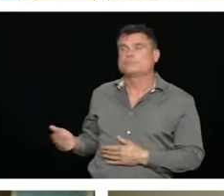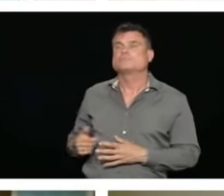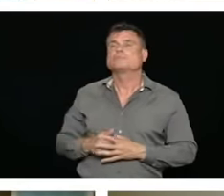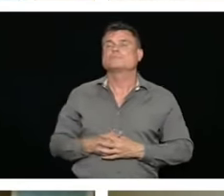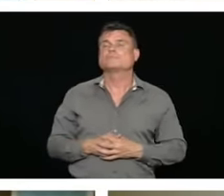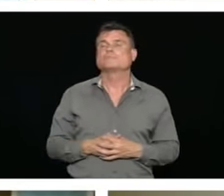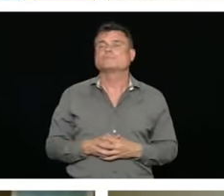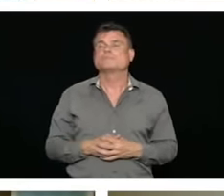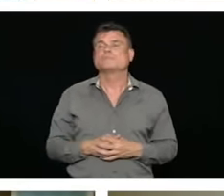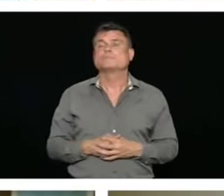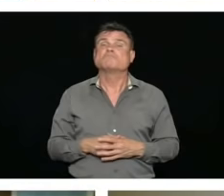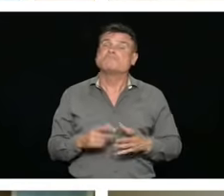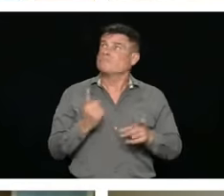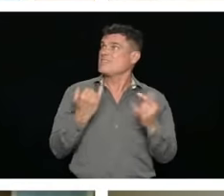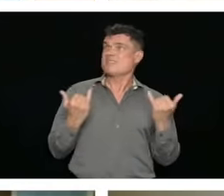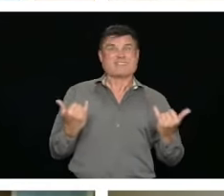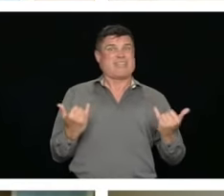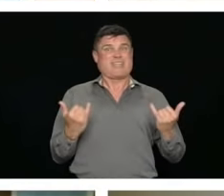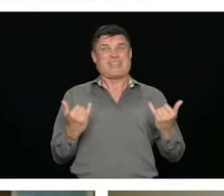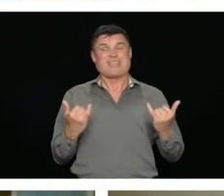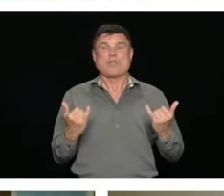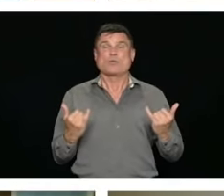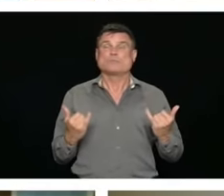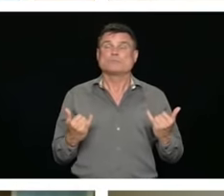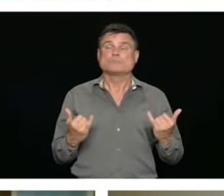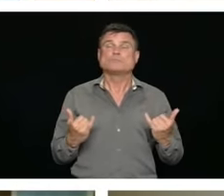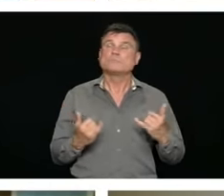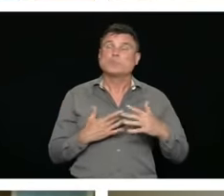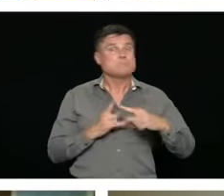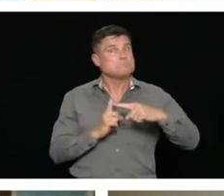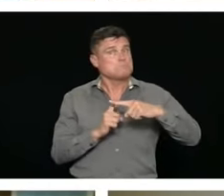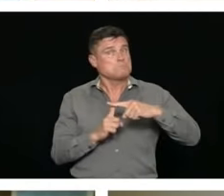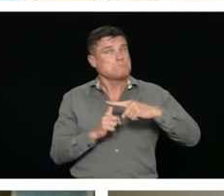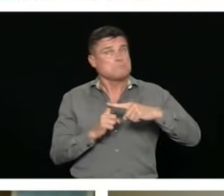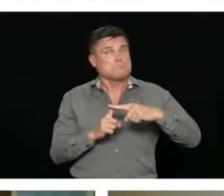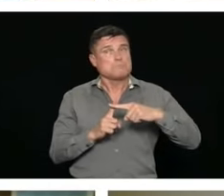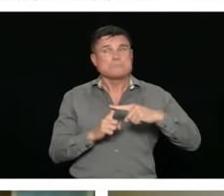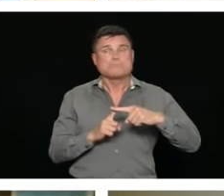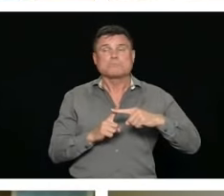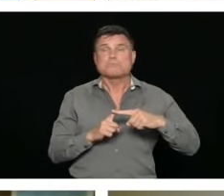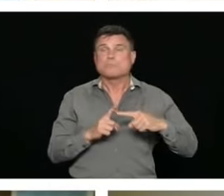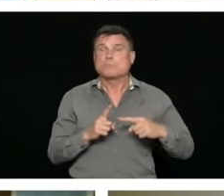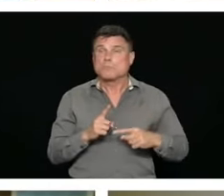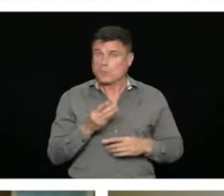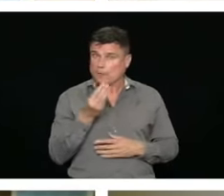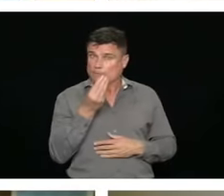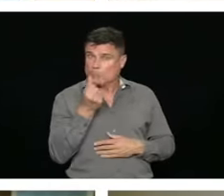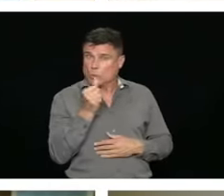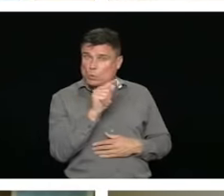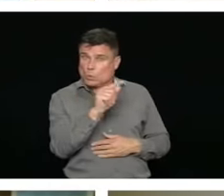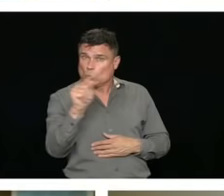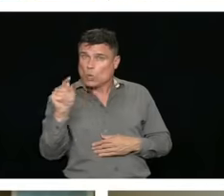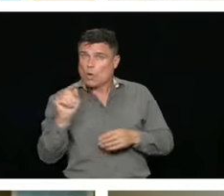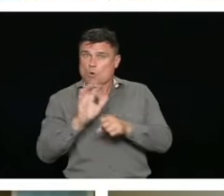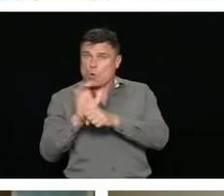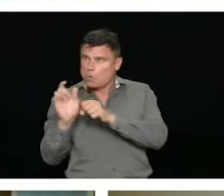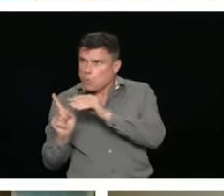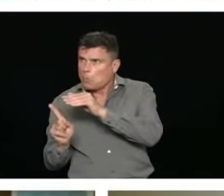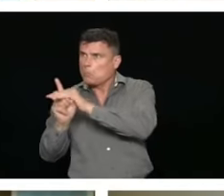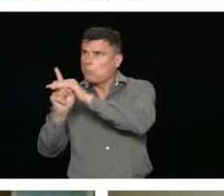explore how this might look. This is our month to sort this out. we'll be watching very closely in the back